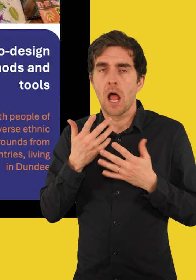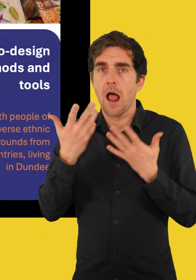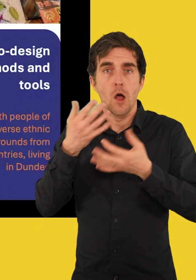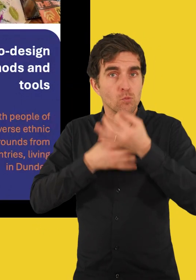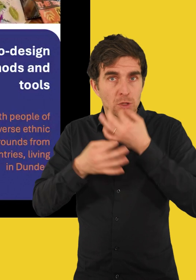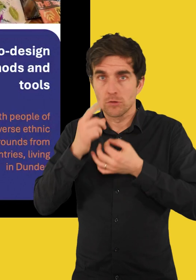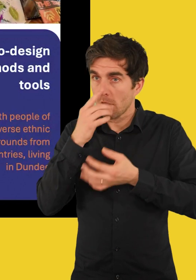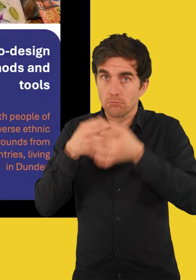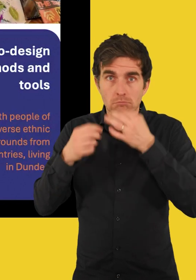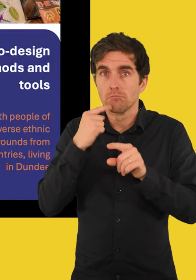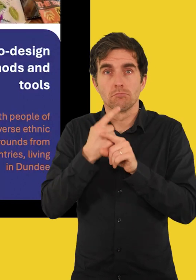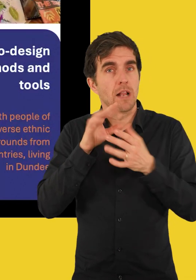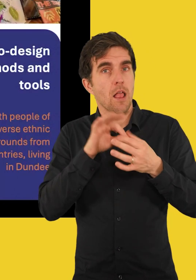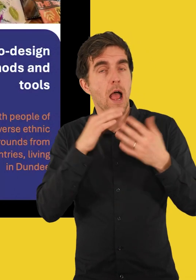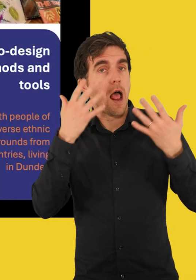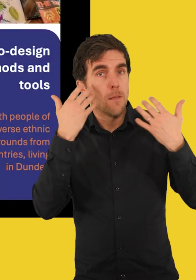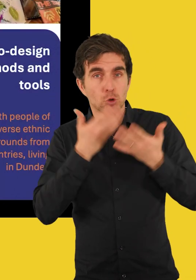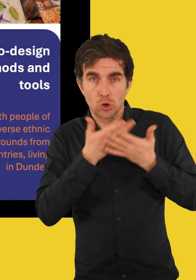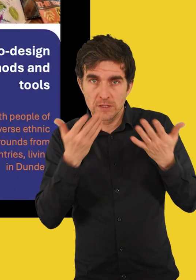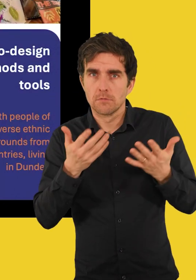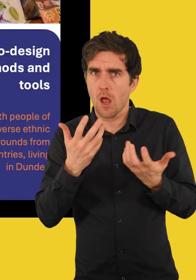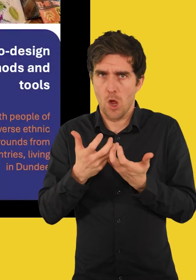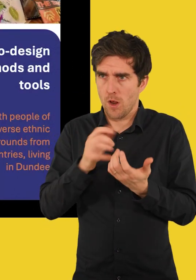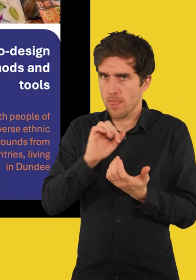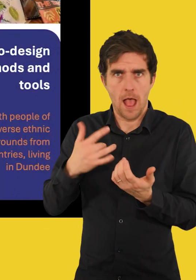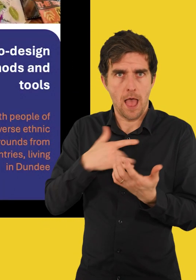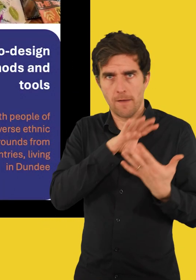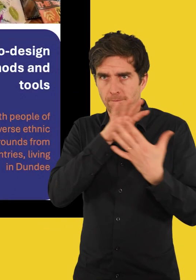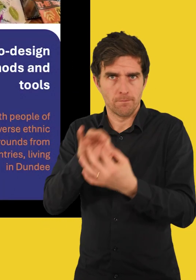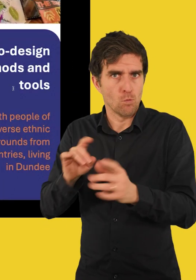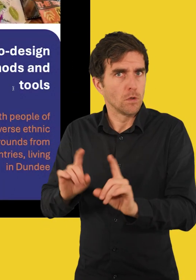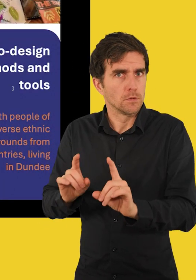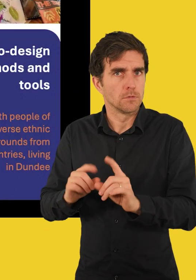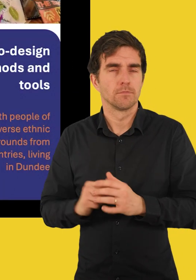may have around climate justice and how it impacts their personal lives.